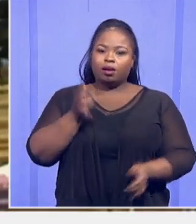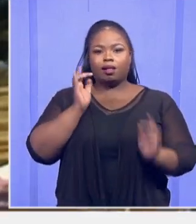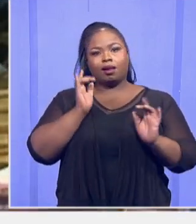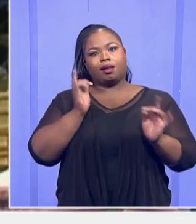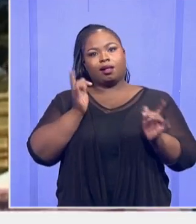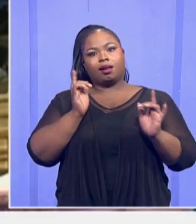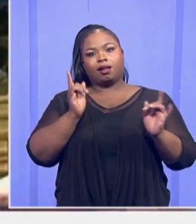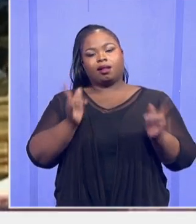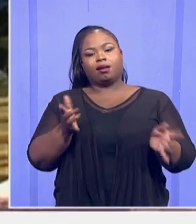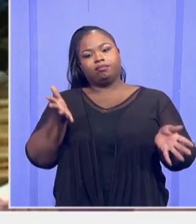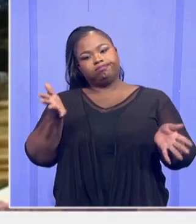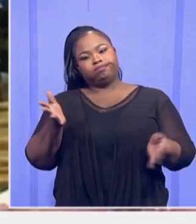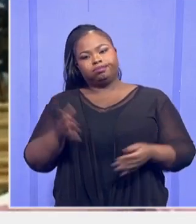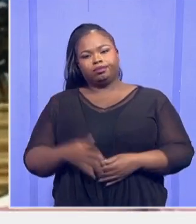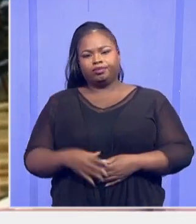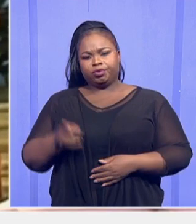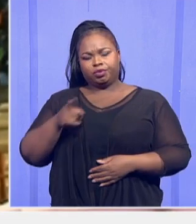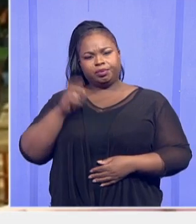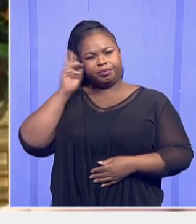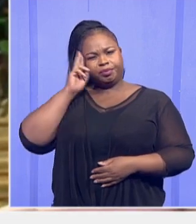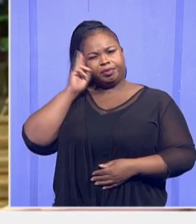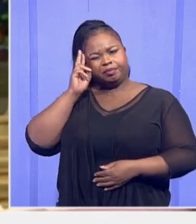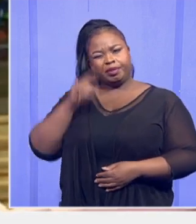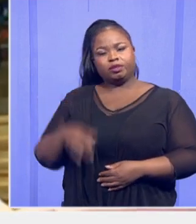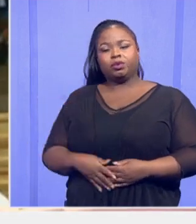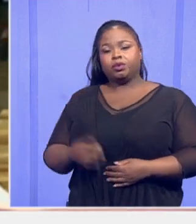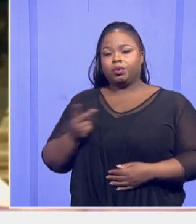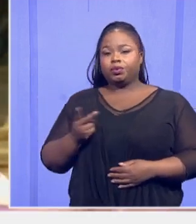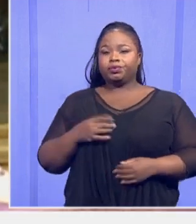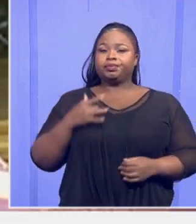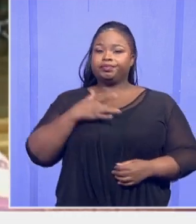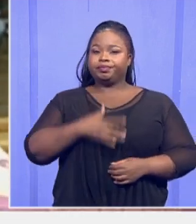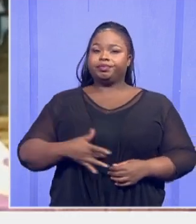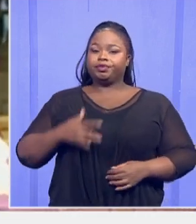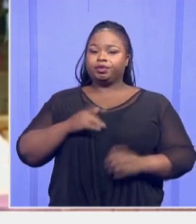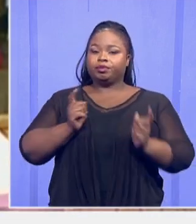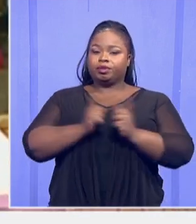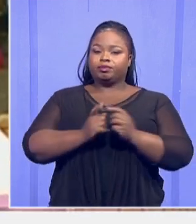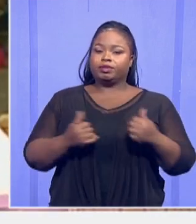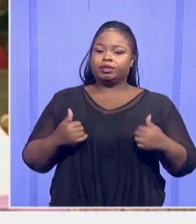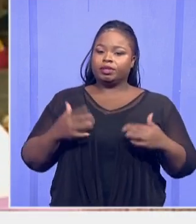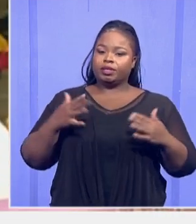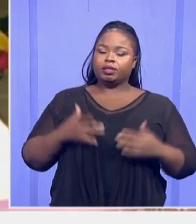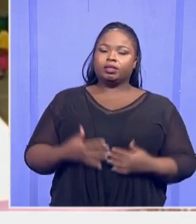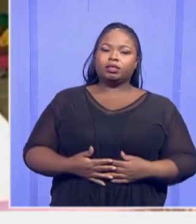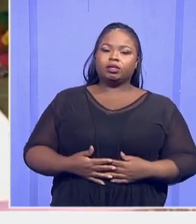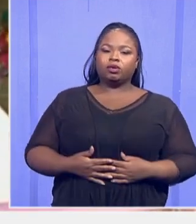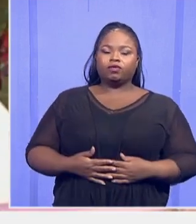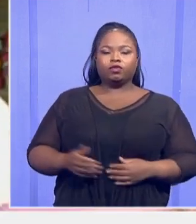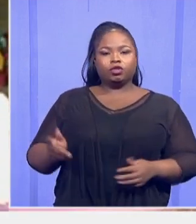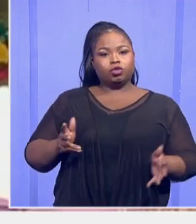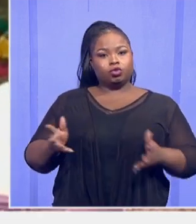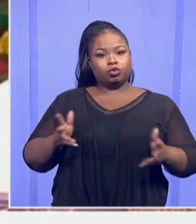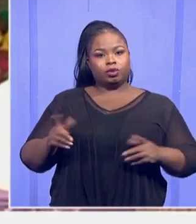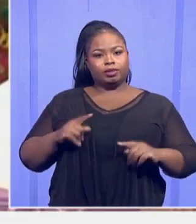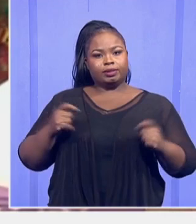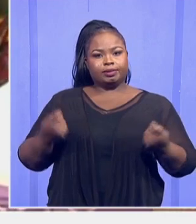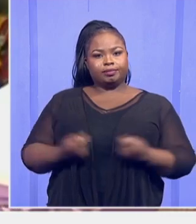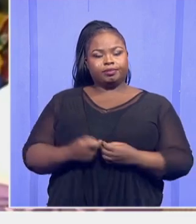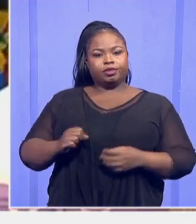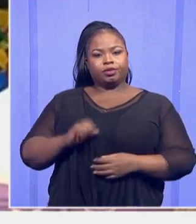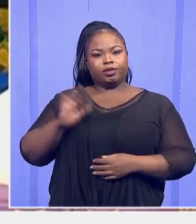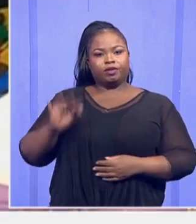match. You may recall this tournament comes from after the start of a soccer team here in South Africa